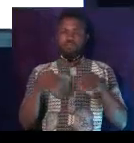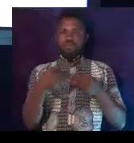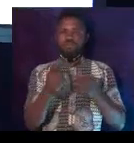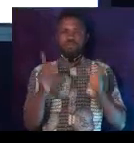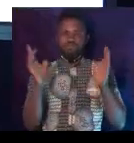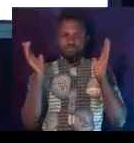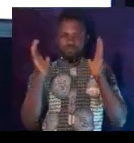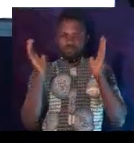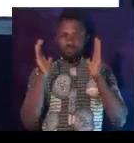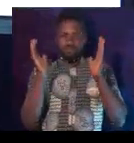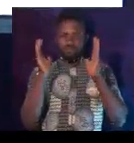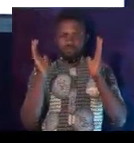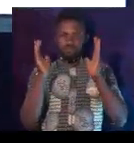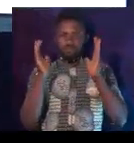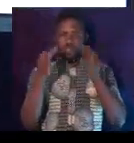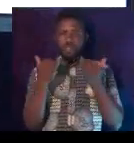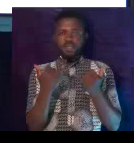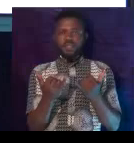give you a big cheer.